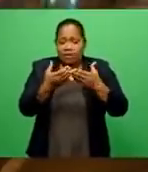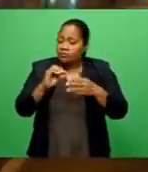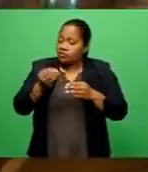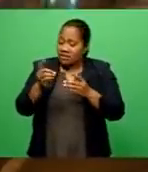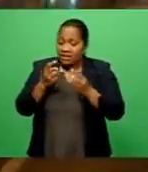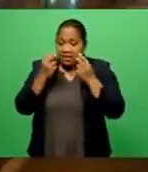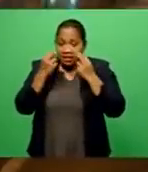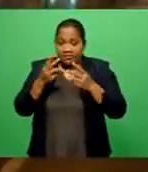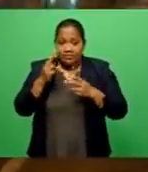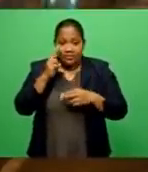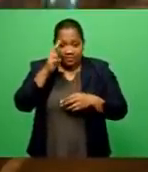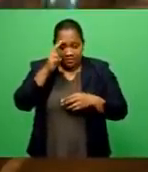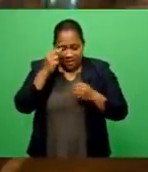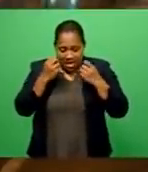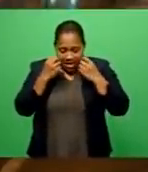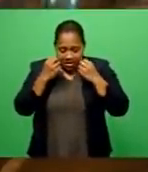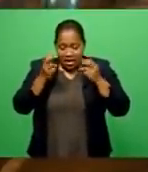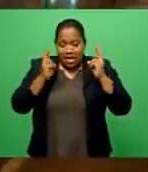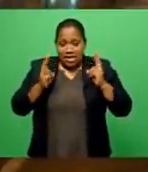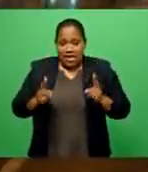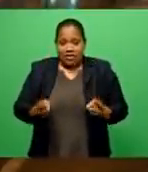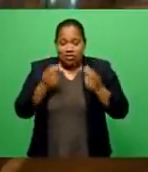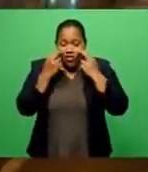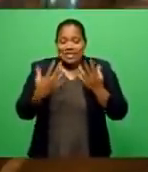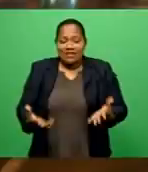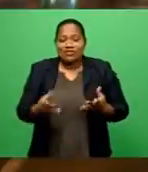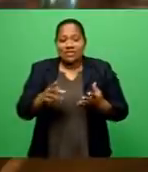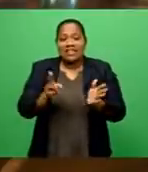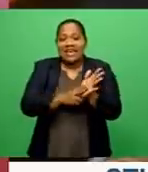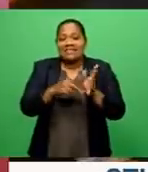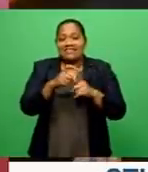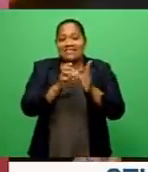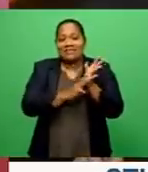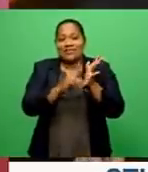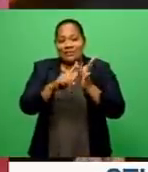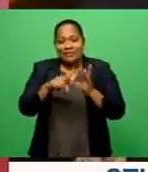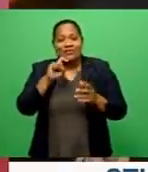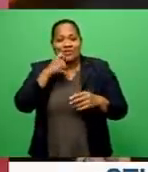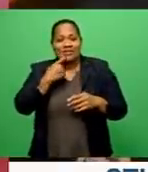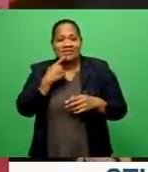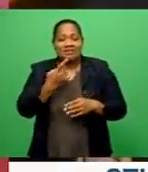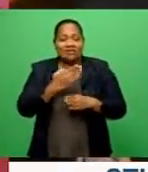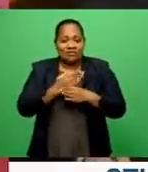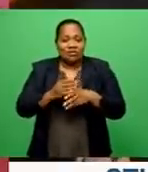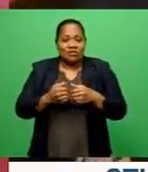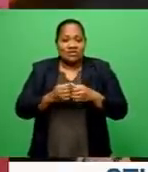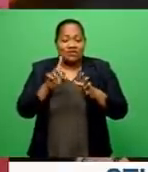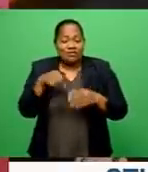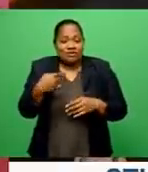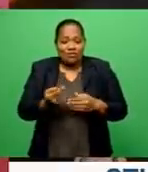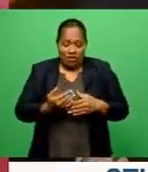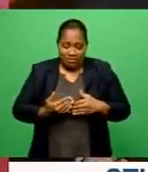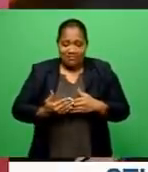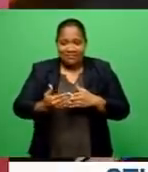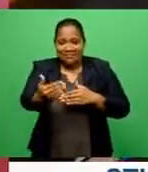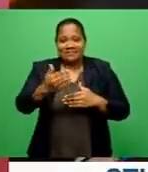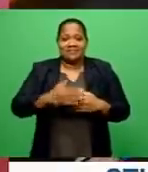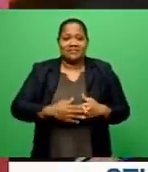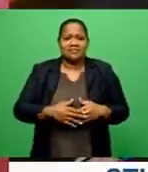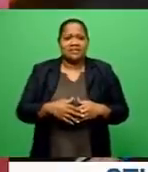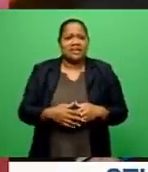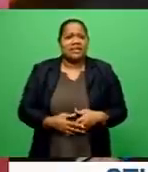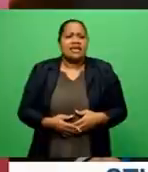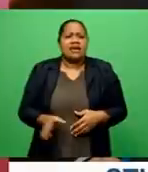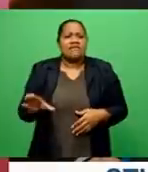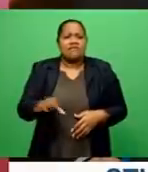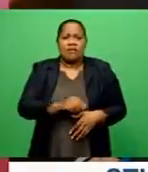they will be able to resume normal operation from tomorrow onwards. And as for Cabinet, what situation